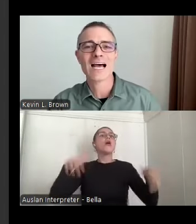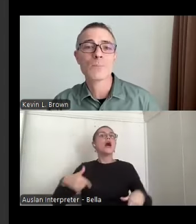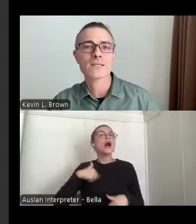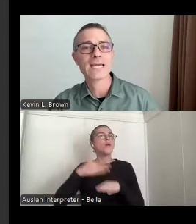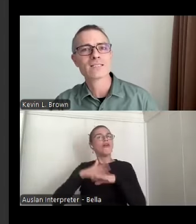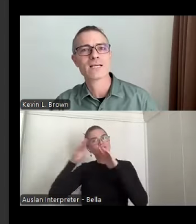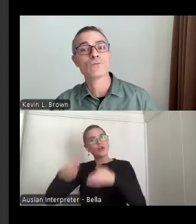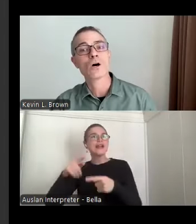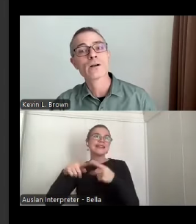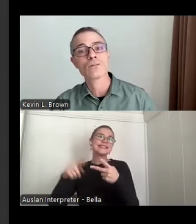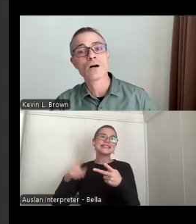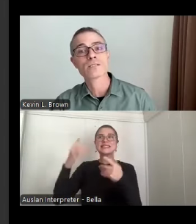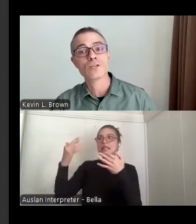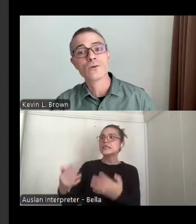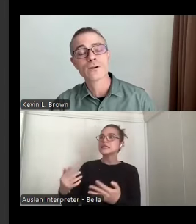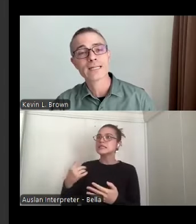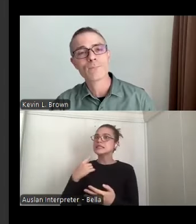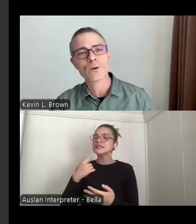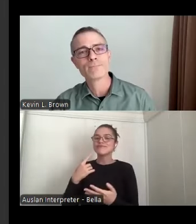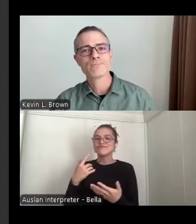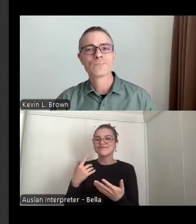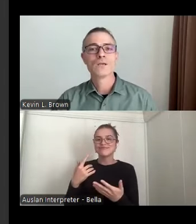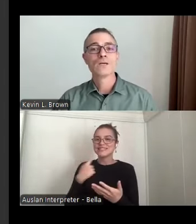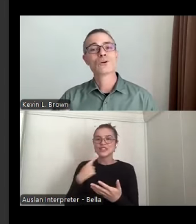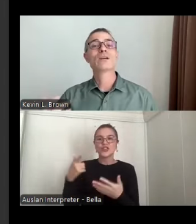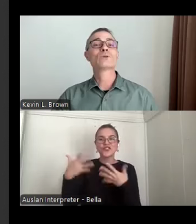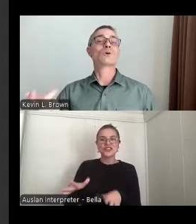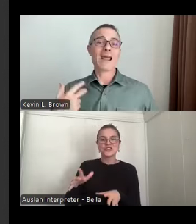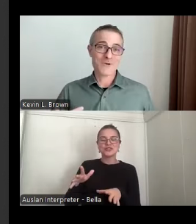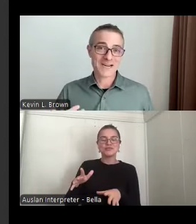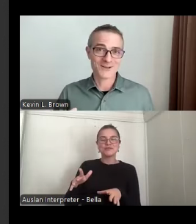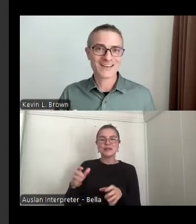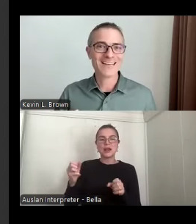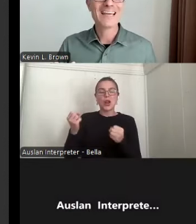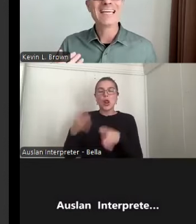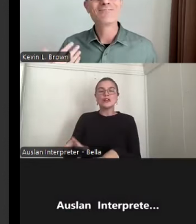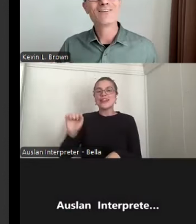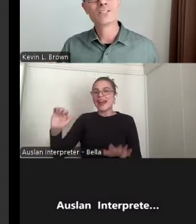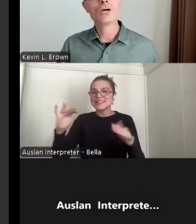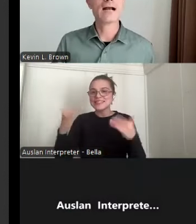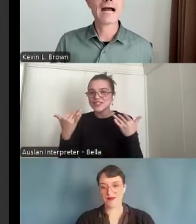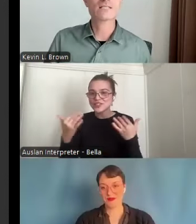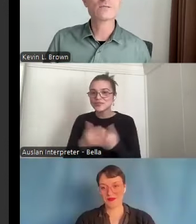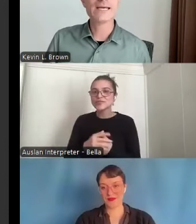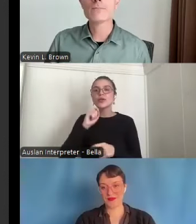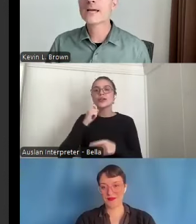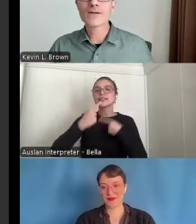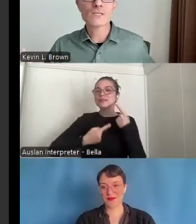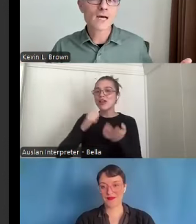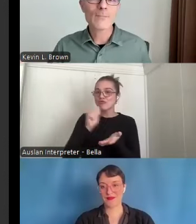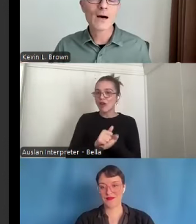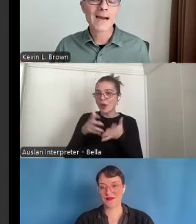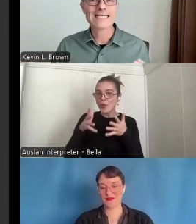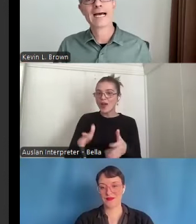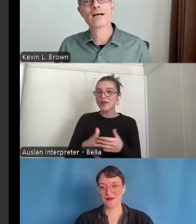and that, but the data says you've already lost the donor at that point. So here's the right way to do it. If a donor asks me, hey, Kevin,